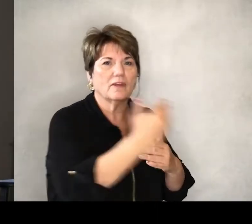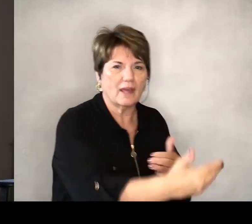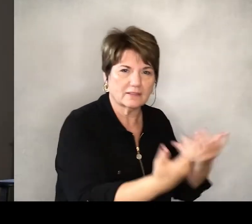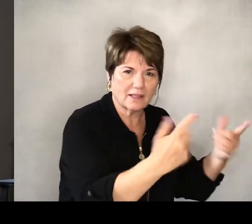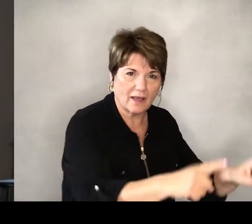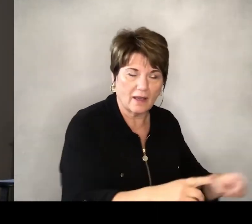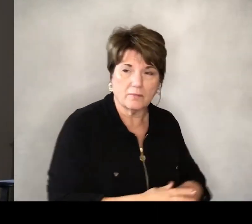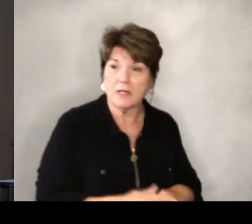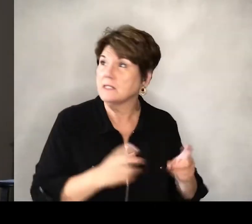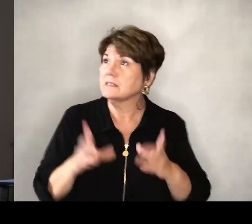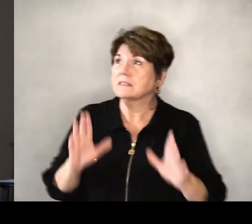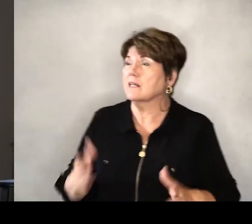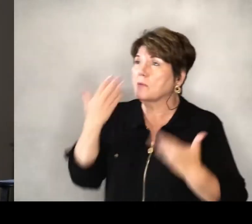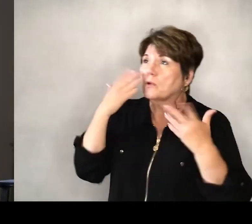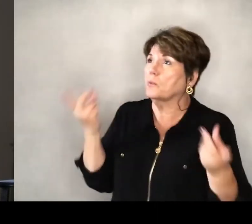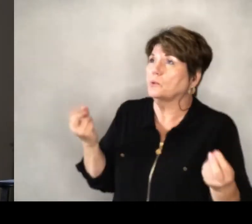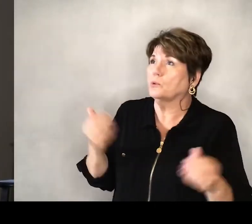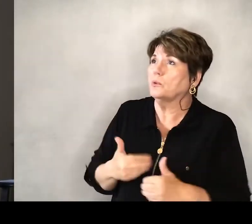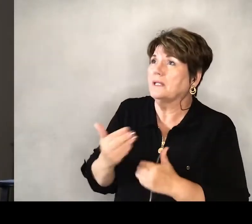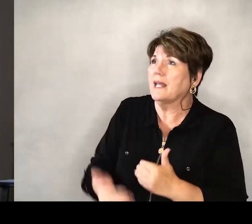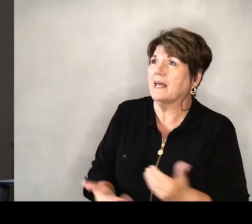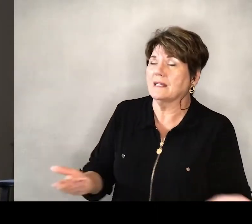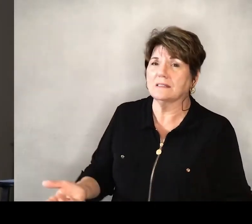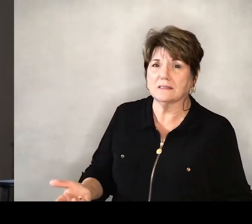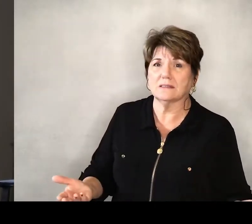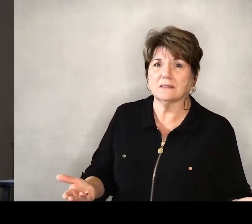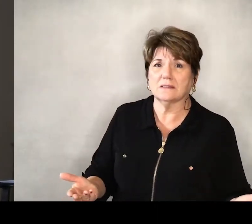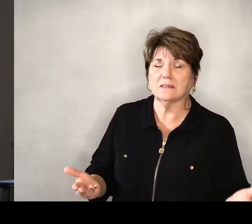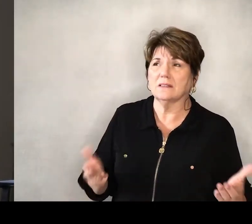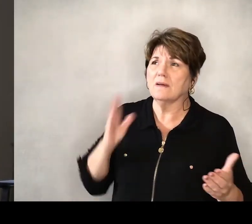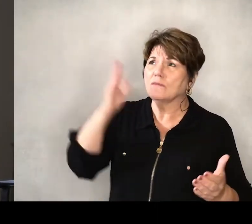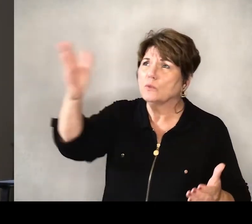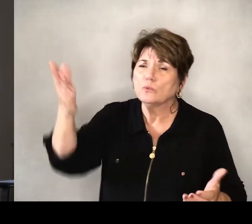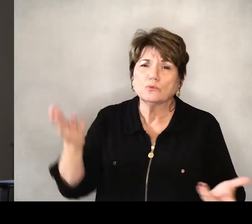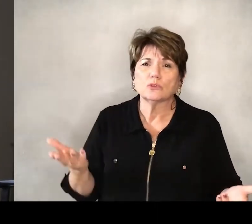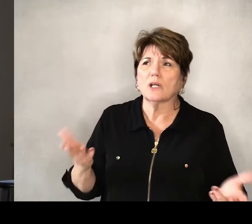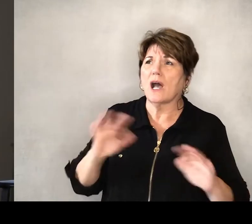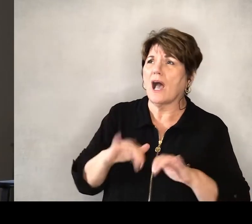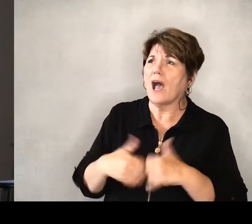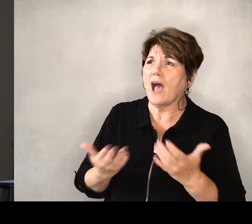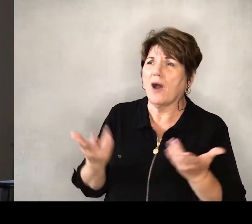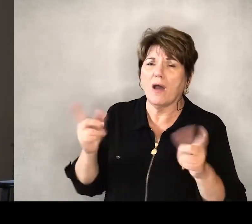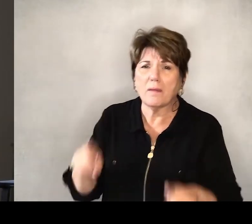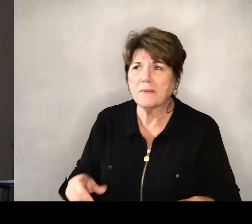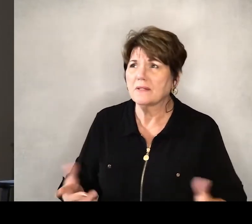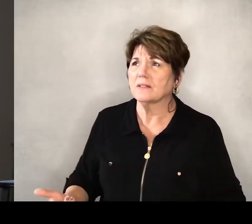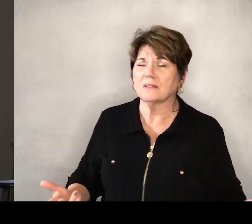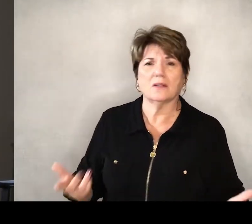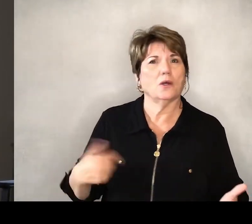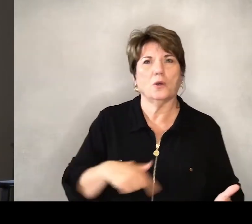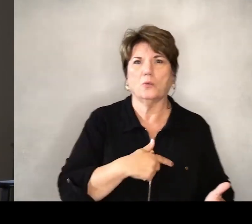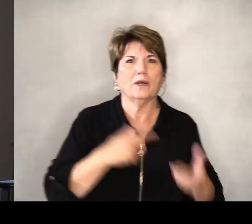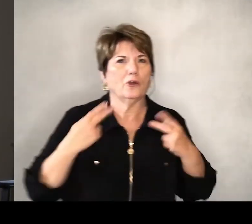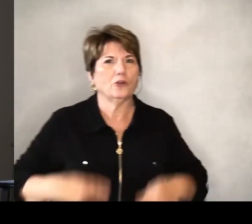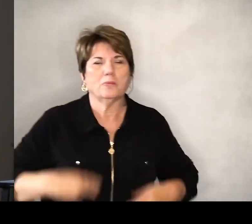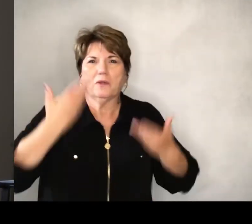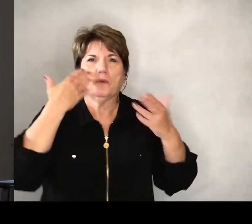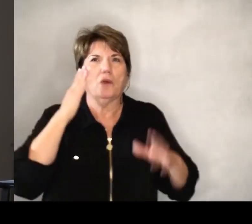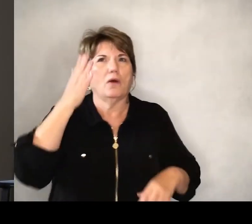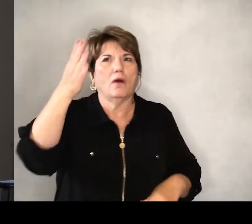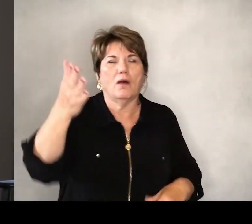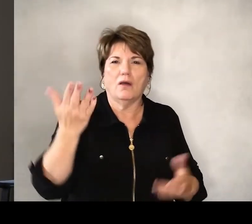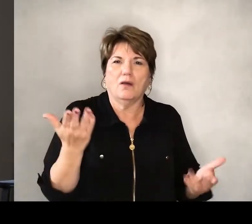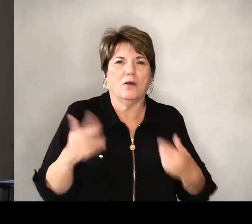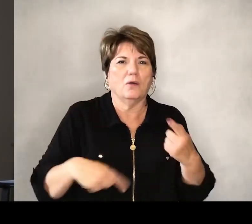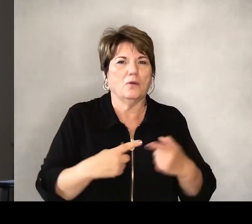disciples didn't know what to do next, what the road ahead looked like, how it was all going to come to pass, many times we have no idea what's going to happen in our